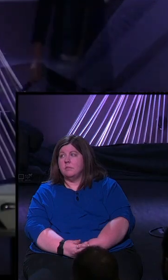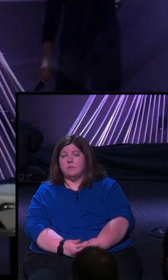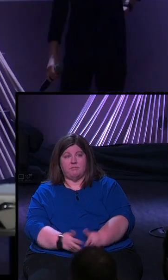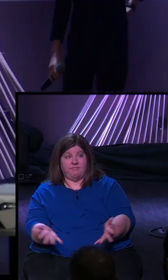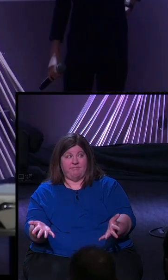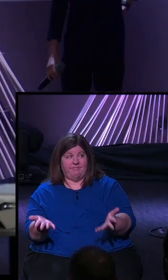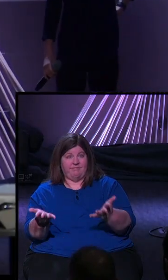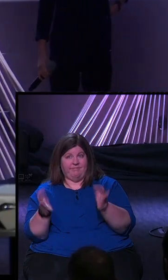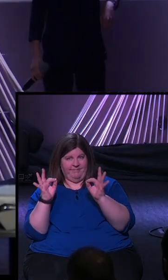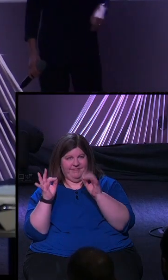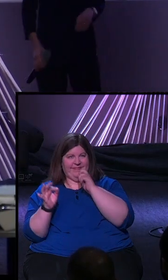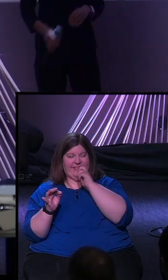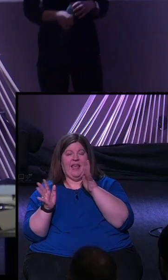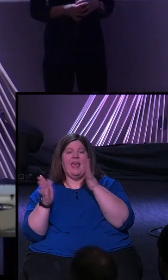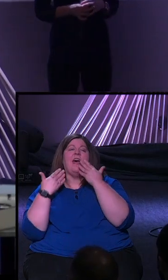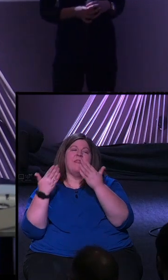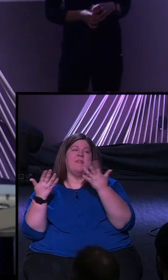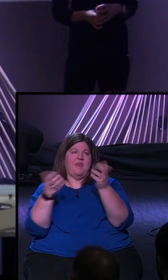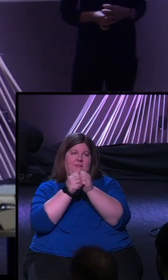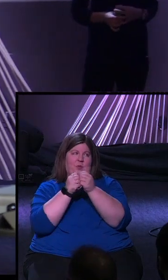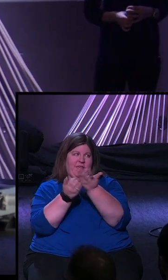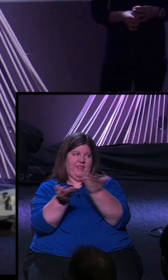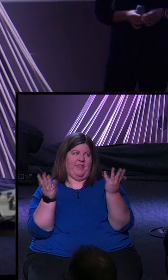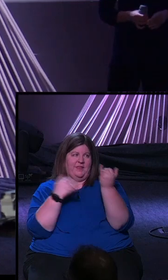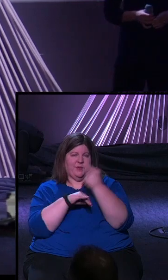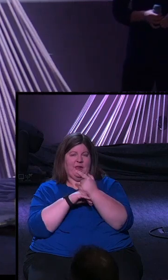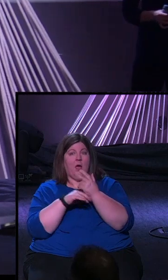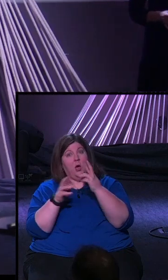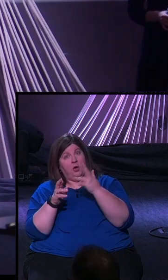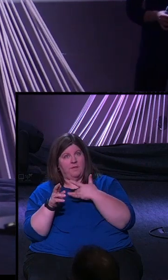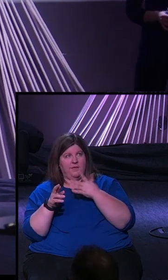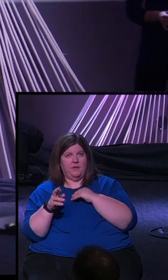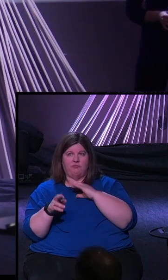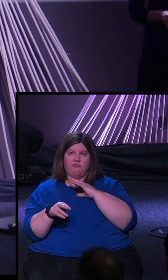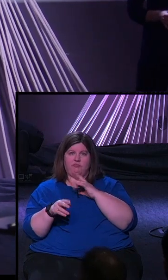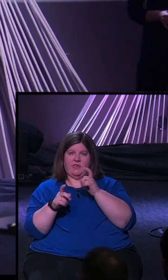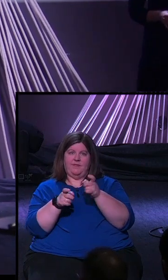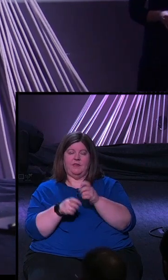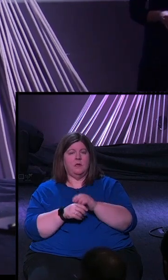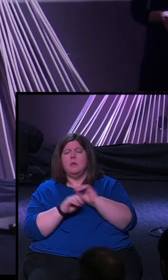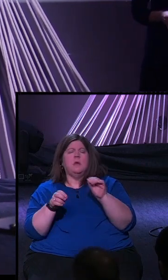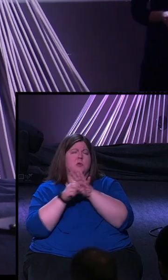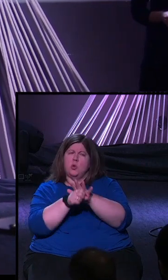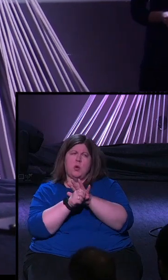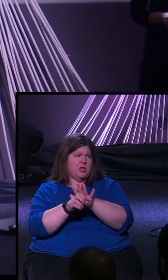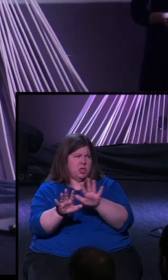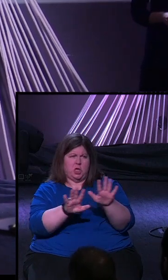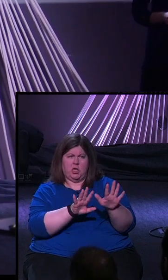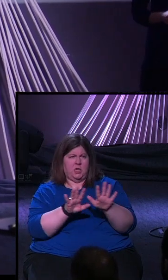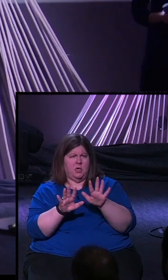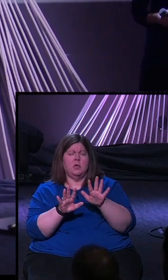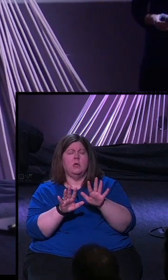Thank you. There it is. Hey, thanks for joining us today. And hope it was a gift to you. Again, there's no pressure to do anything here